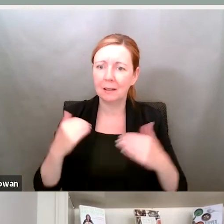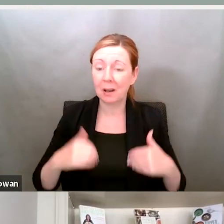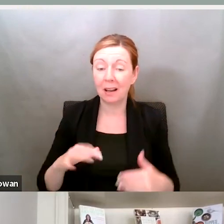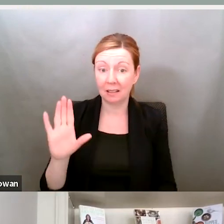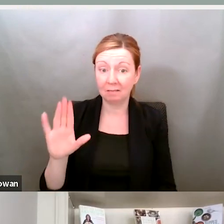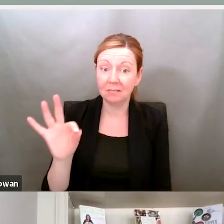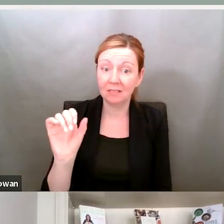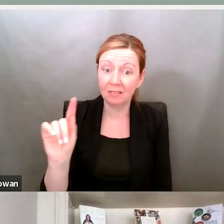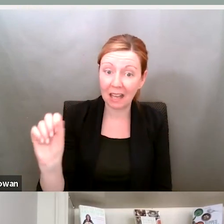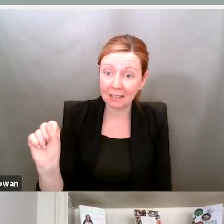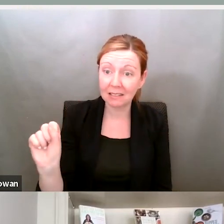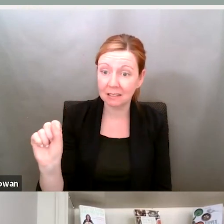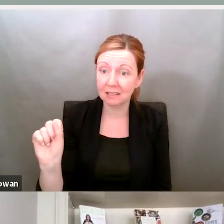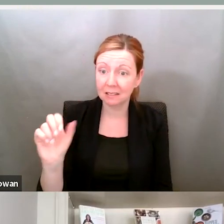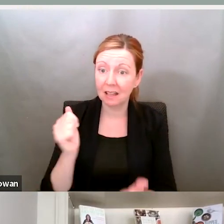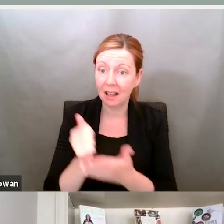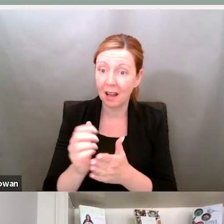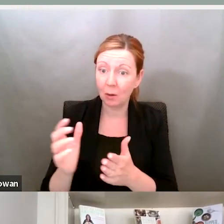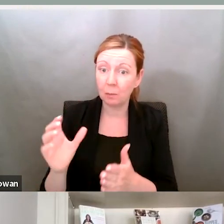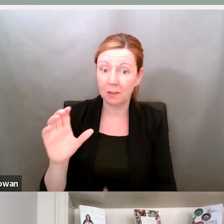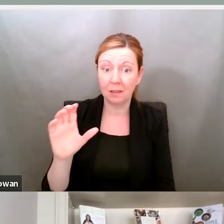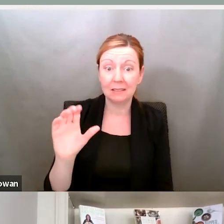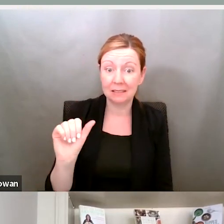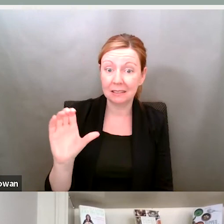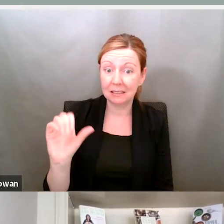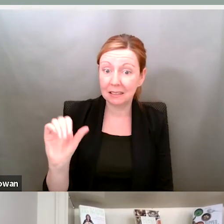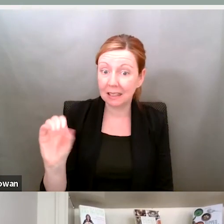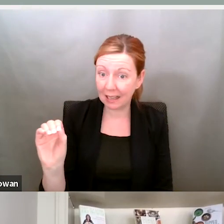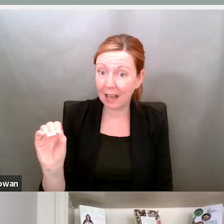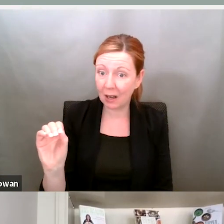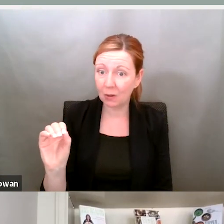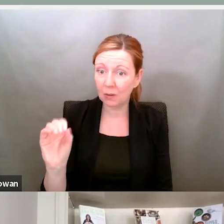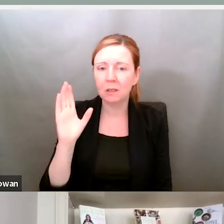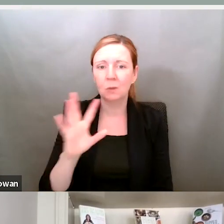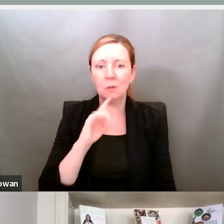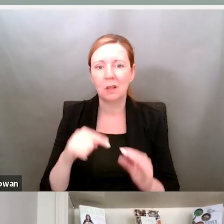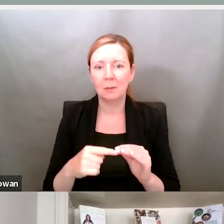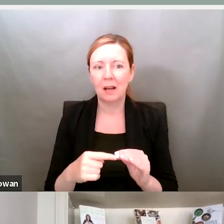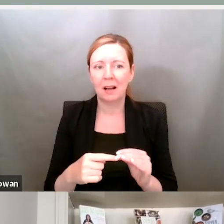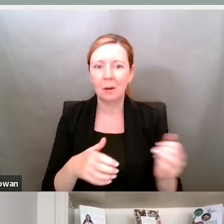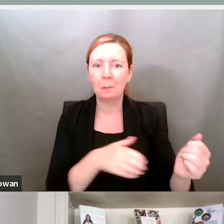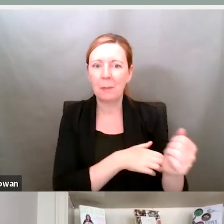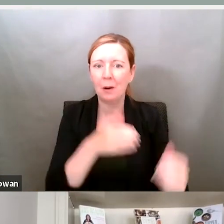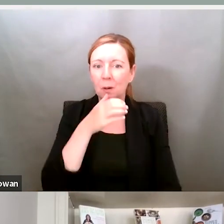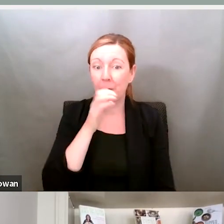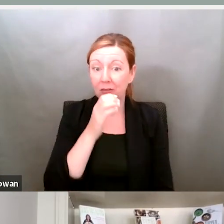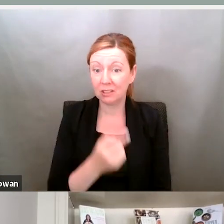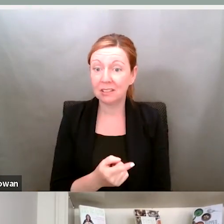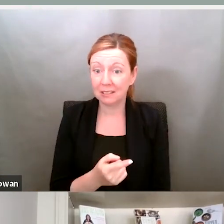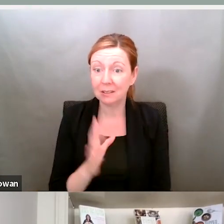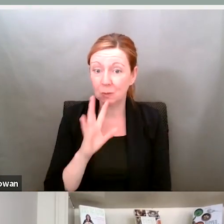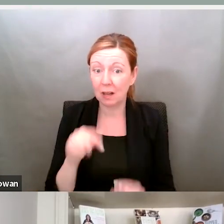Fats enhance cacao. So like, we're going to talk about power beverages in a minute.